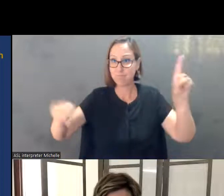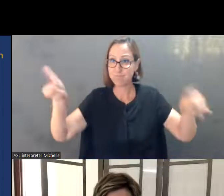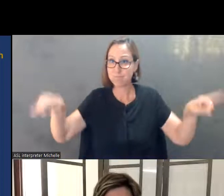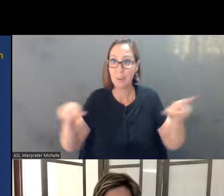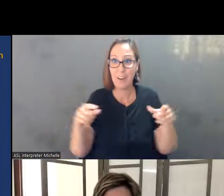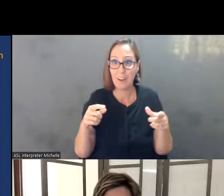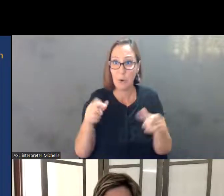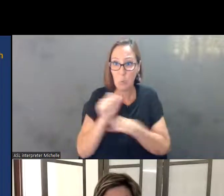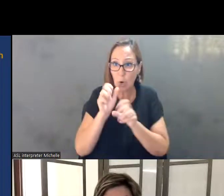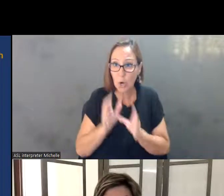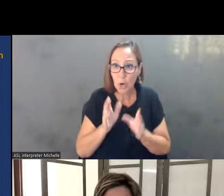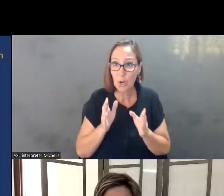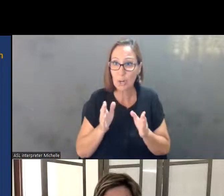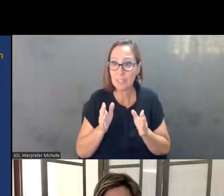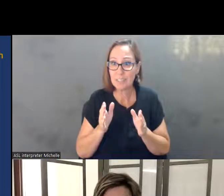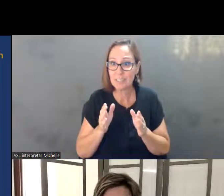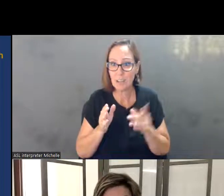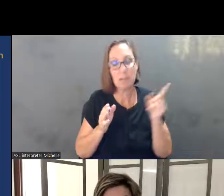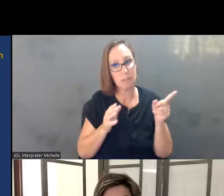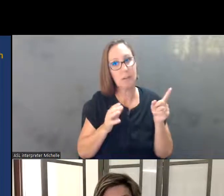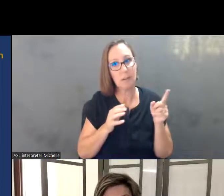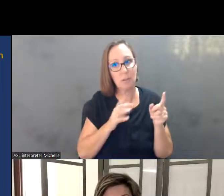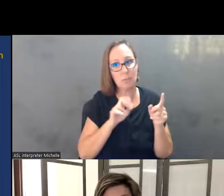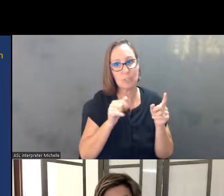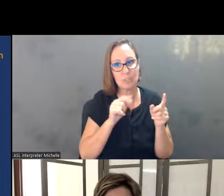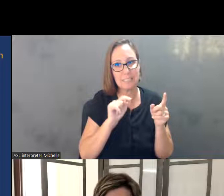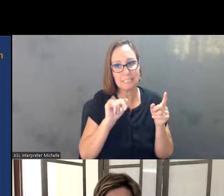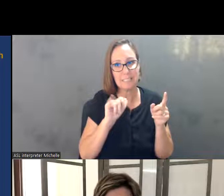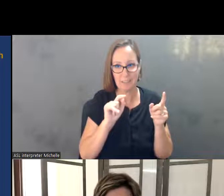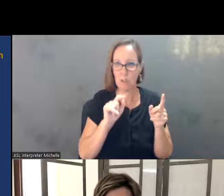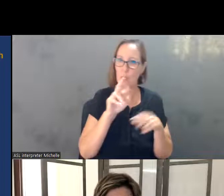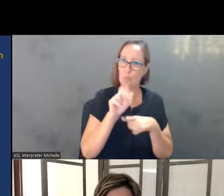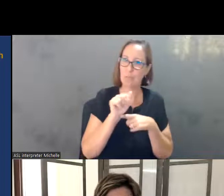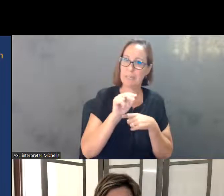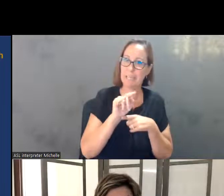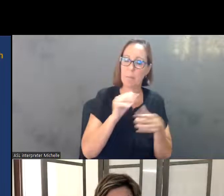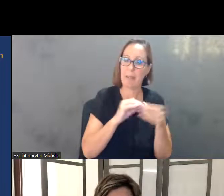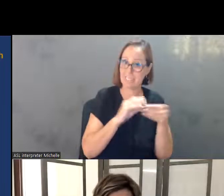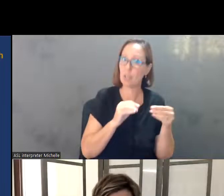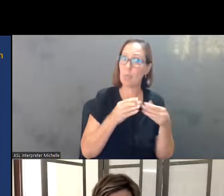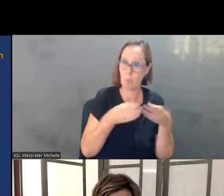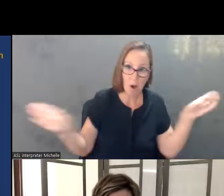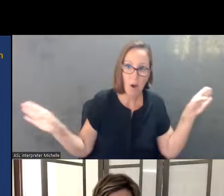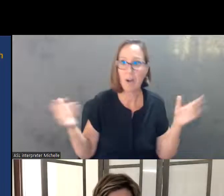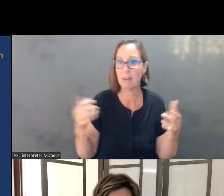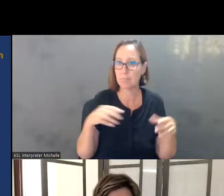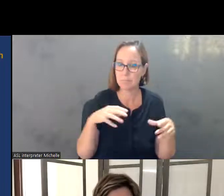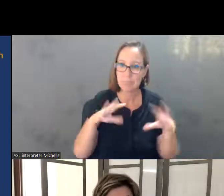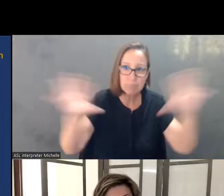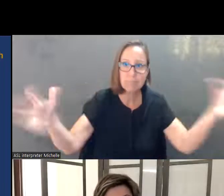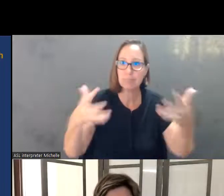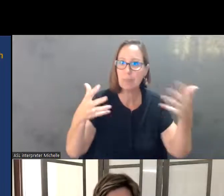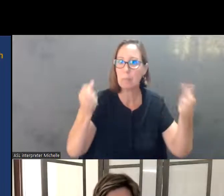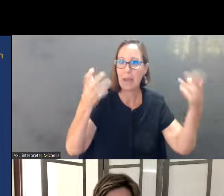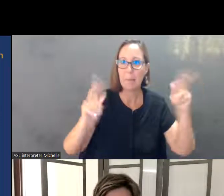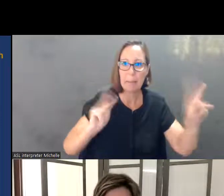there is a broad range that this initiative is targeting. On top of that, develop specialized competencies to build